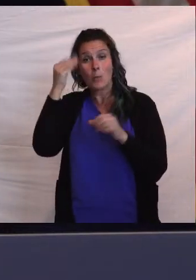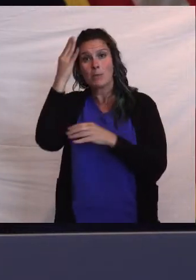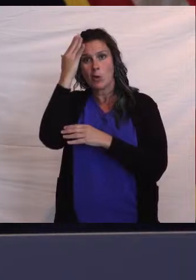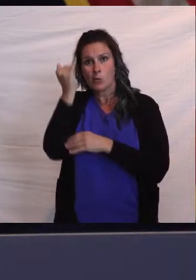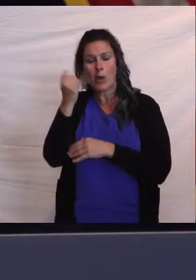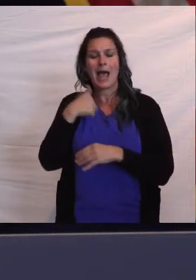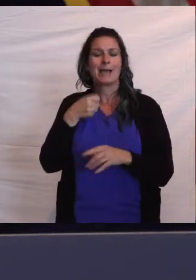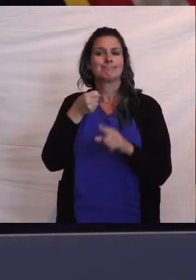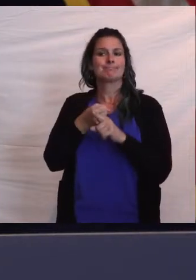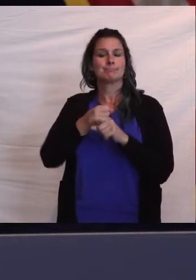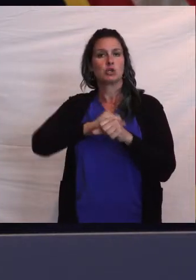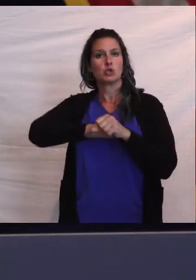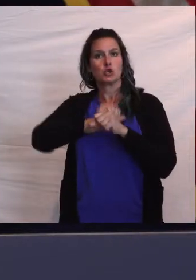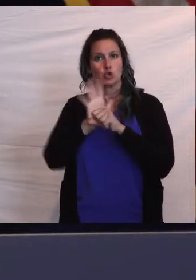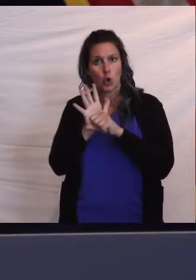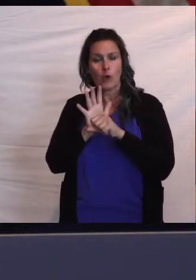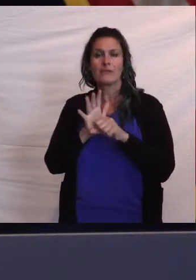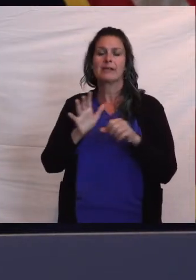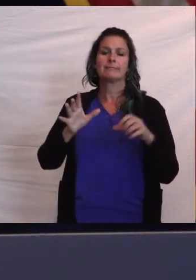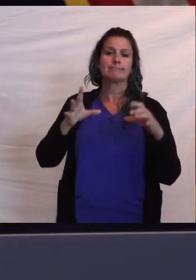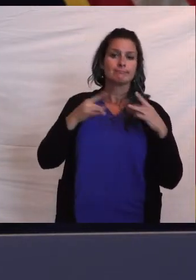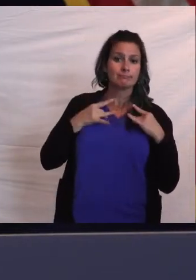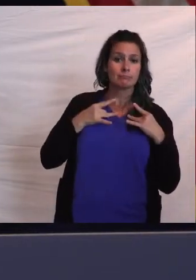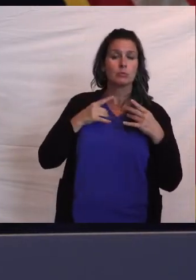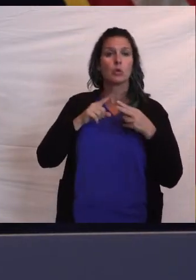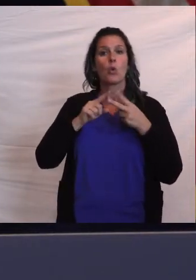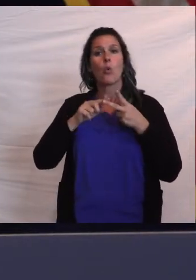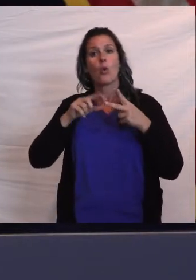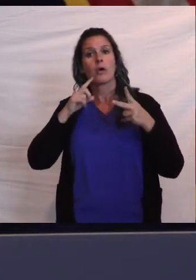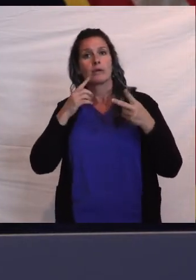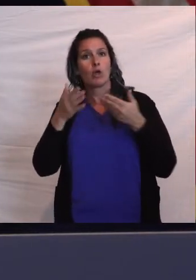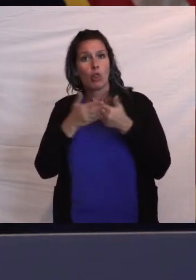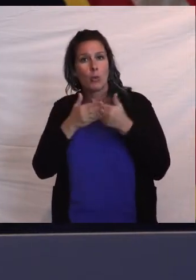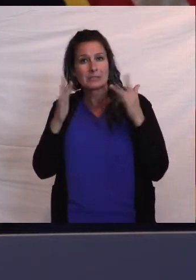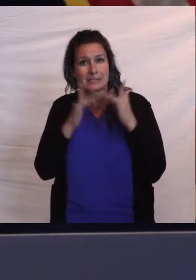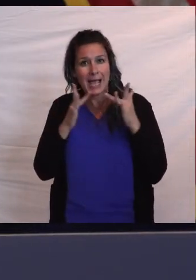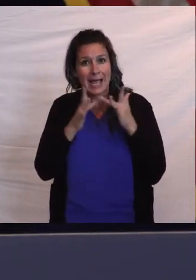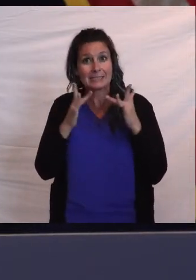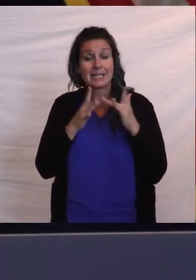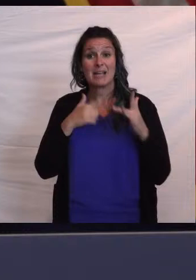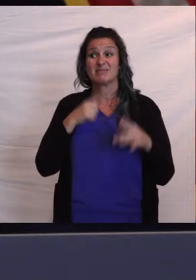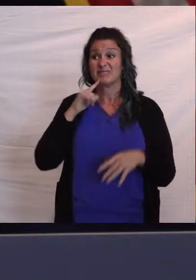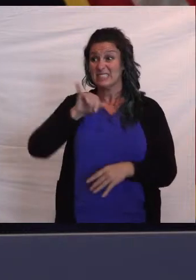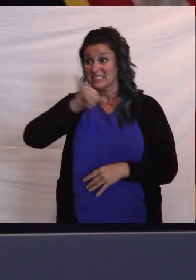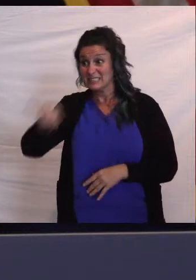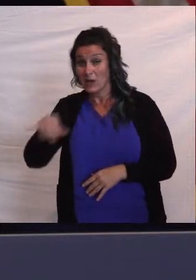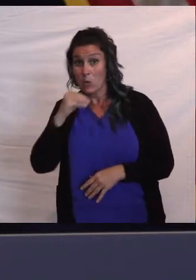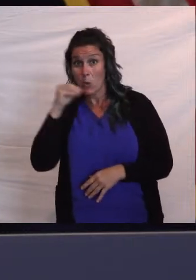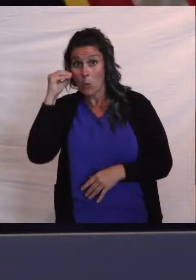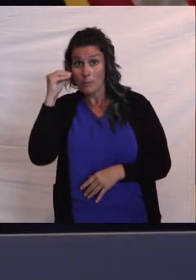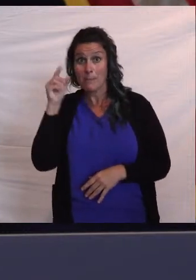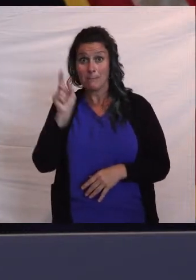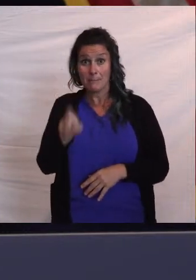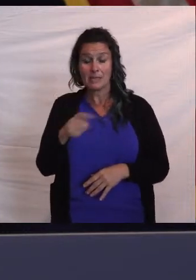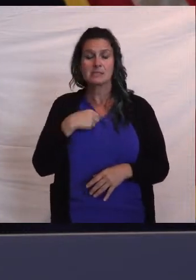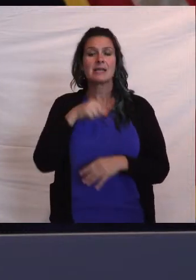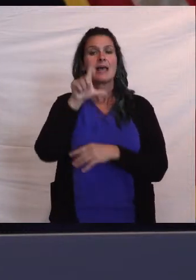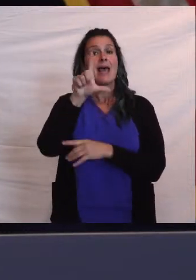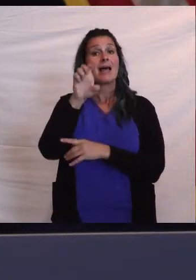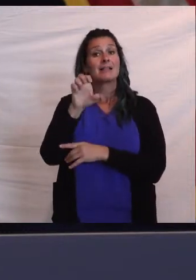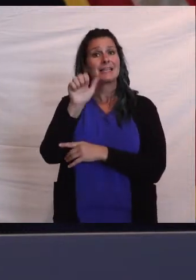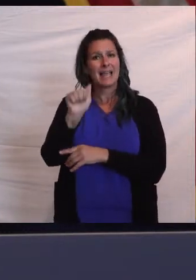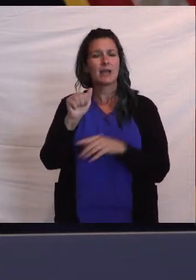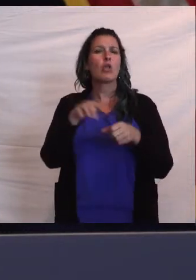meeting COVID-19 exclusion criteria, local educational agencies are strongly encouraged